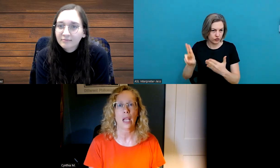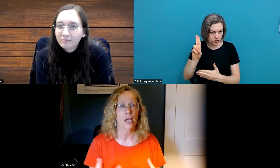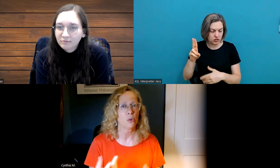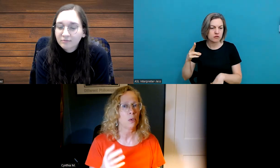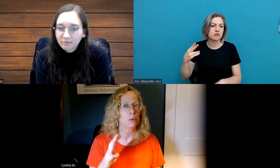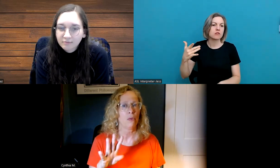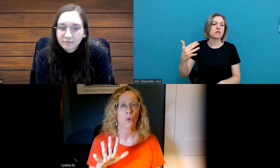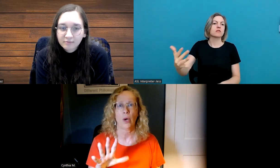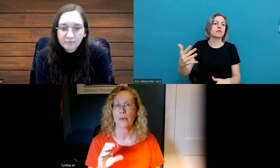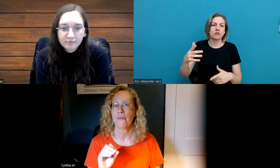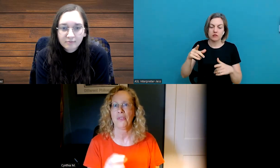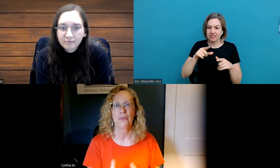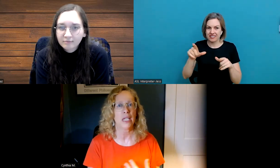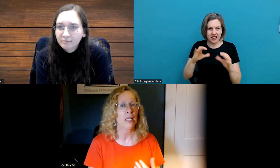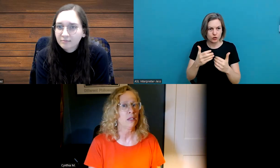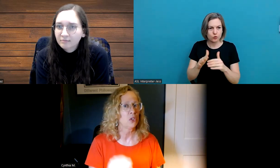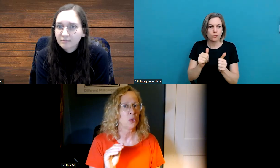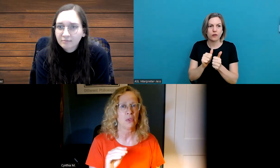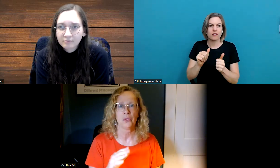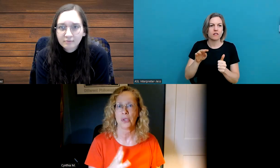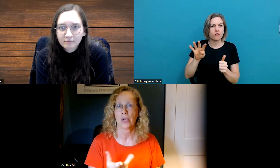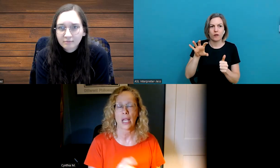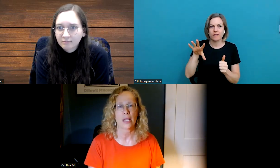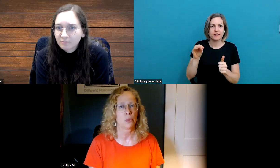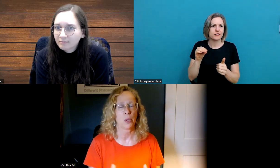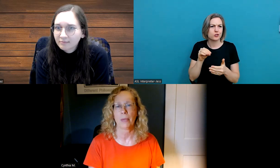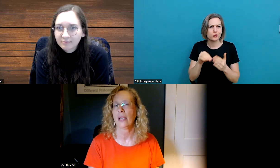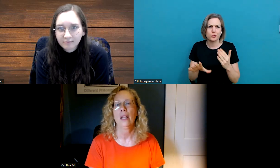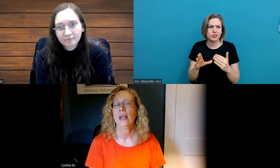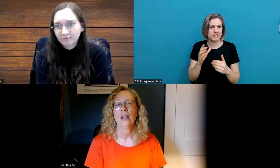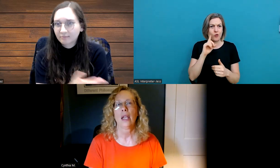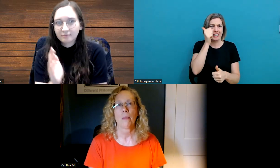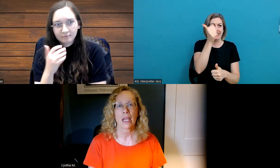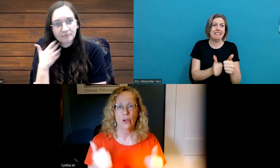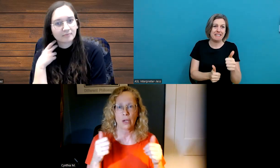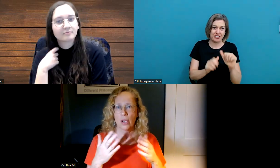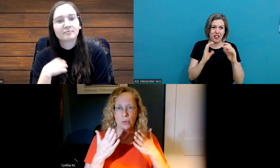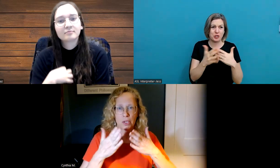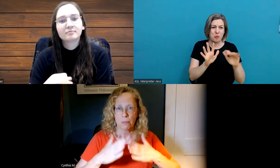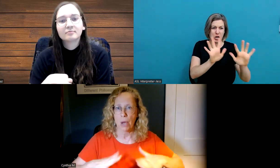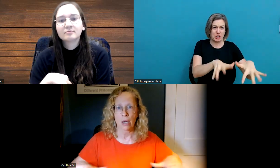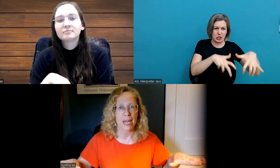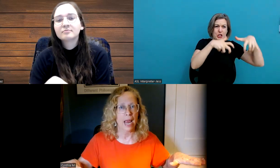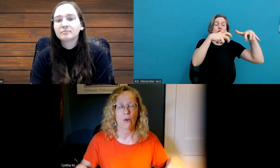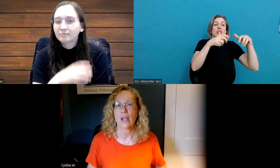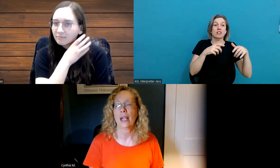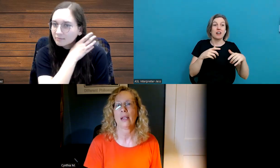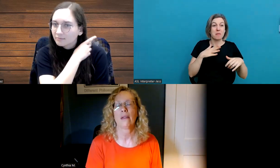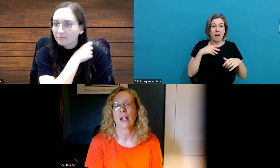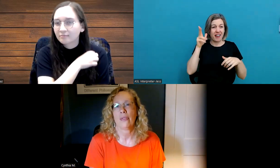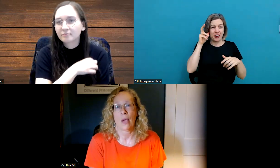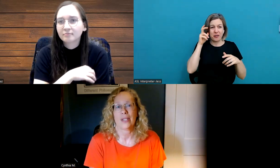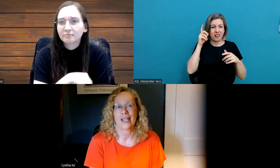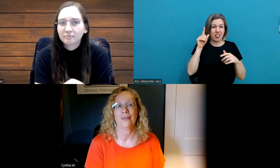in classrooms with 450 students to a classroom, and my hearing loss was just bottoming out,